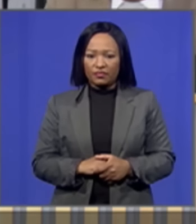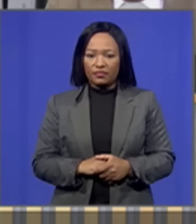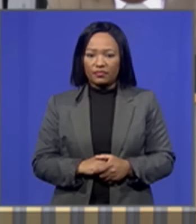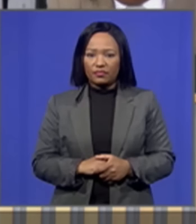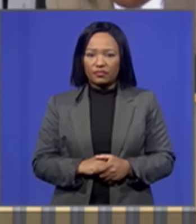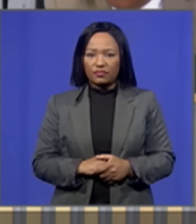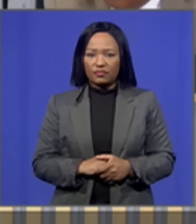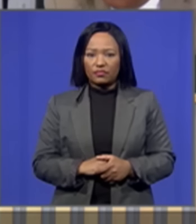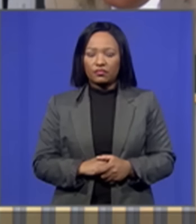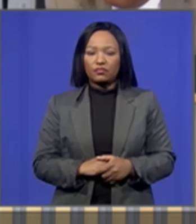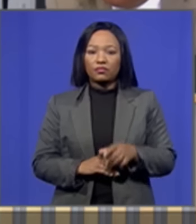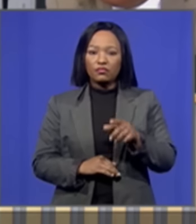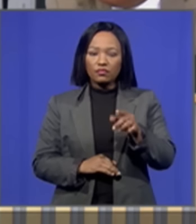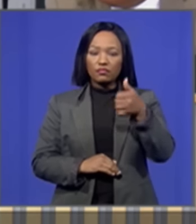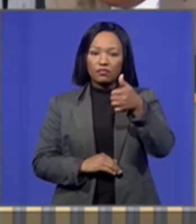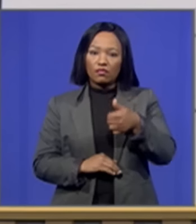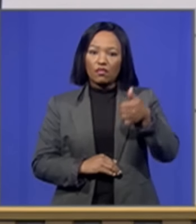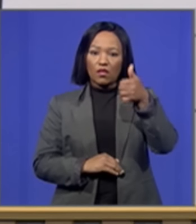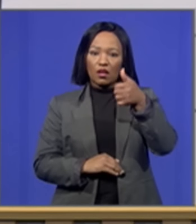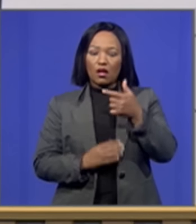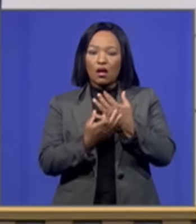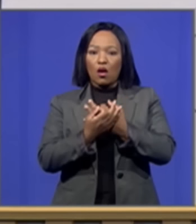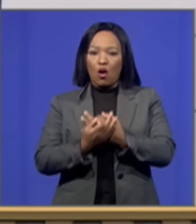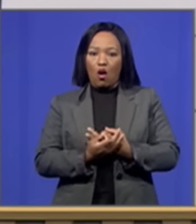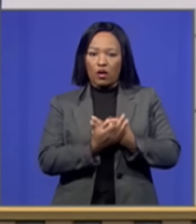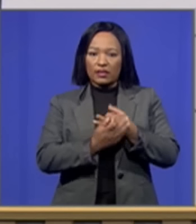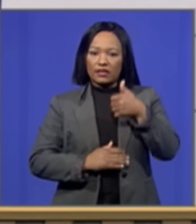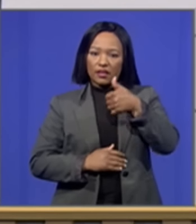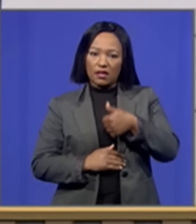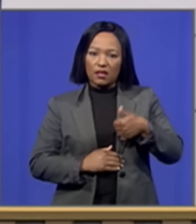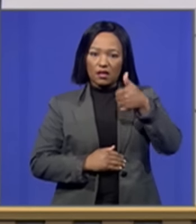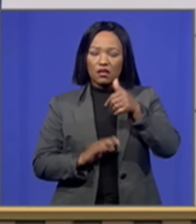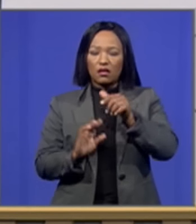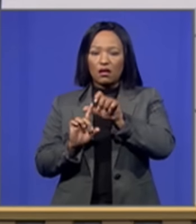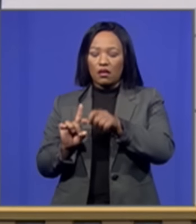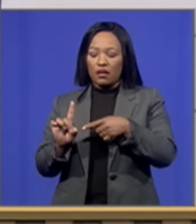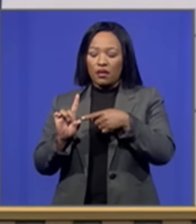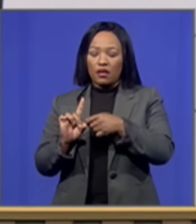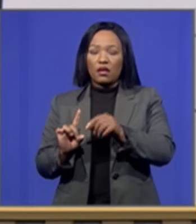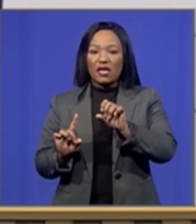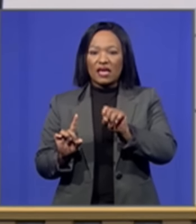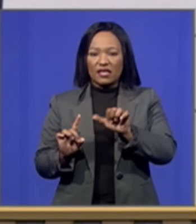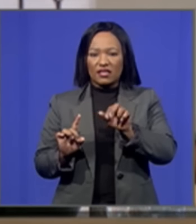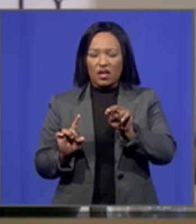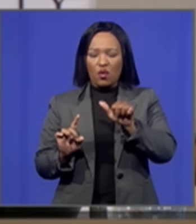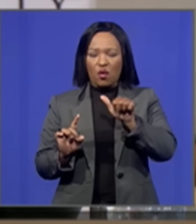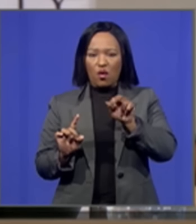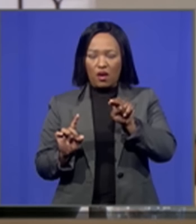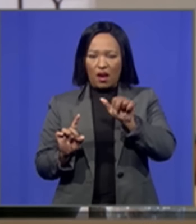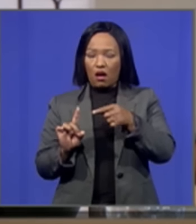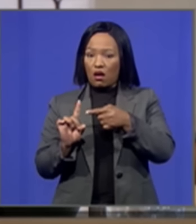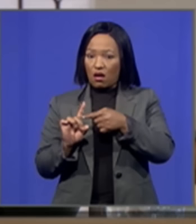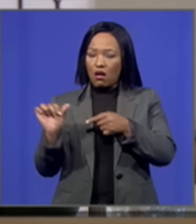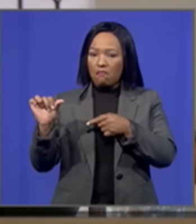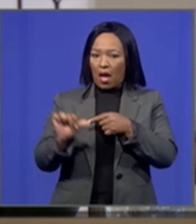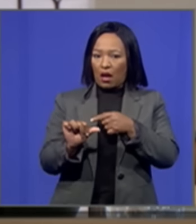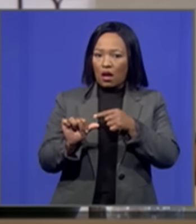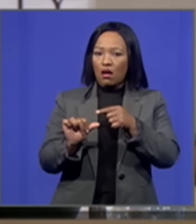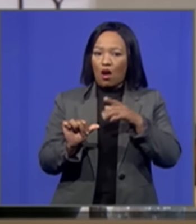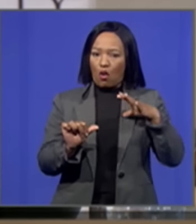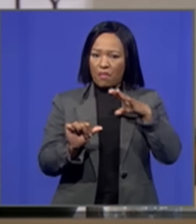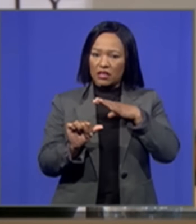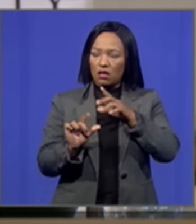Mookamedi wa di-Hawks kwa KwaZulu-Natal Major General Lesetja Senona o boetse kwa komisheneng ya Madlanga go araba dipotso